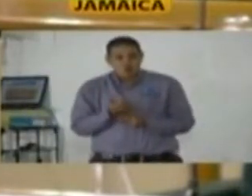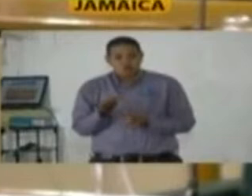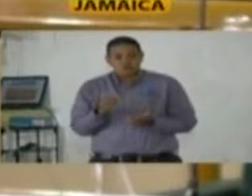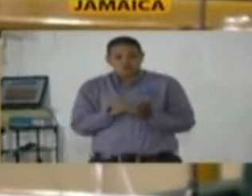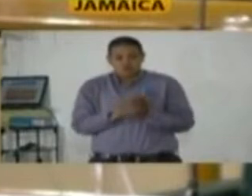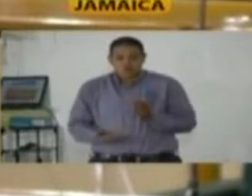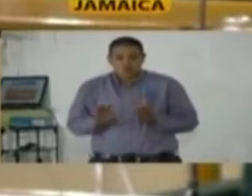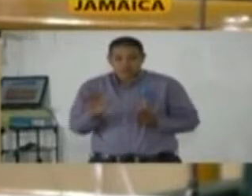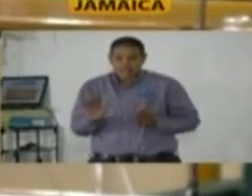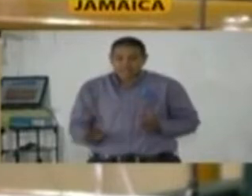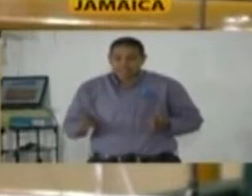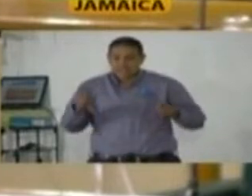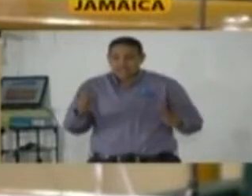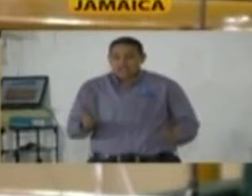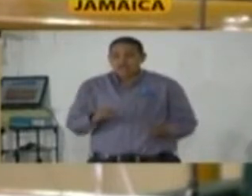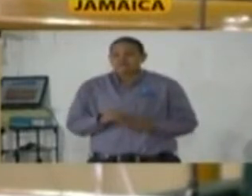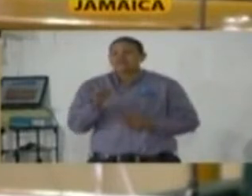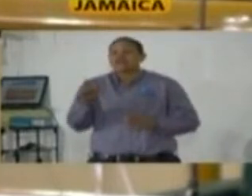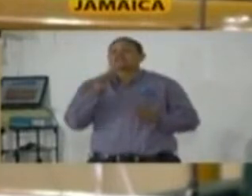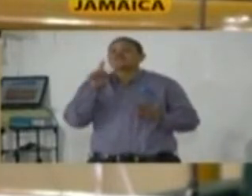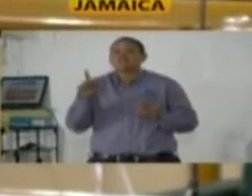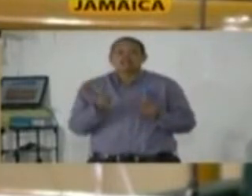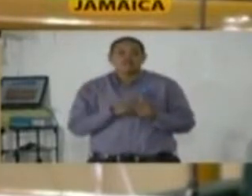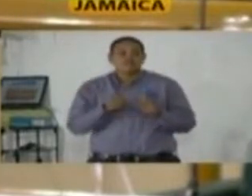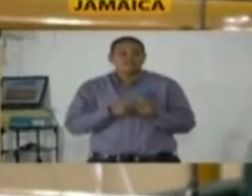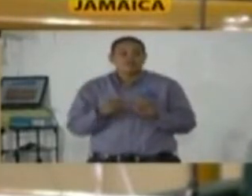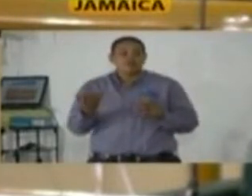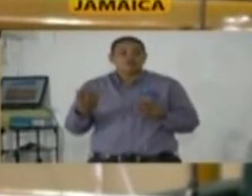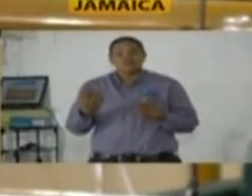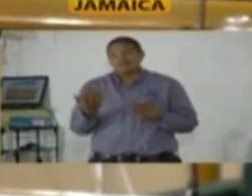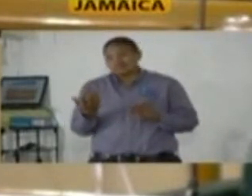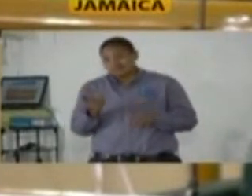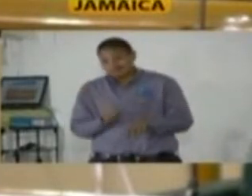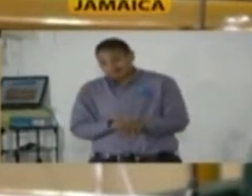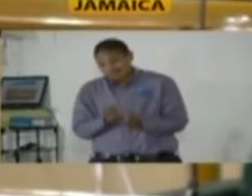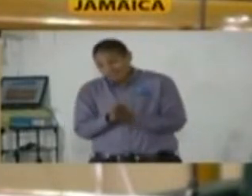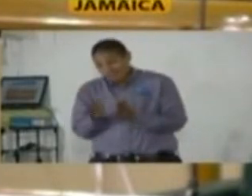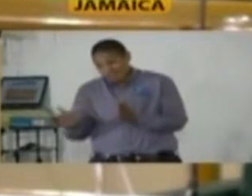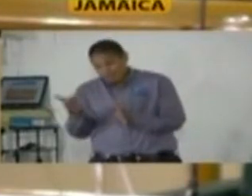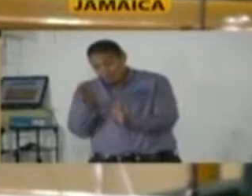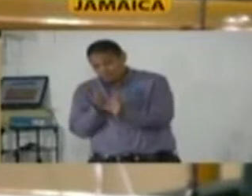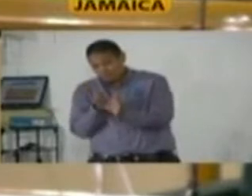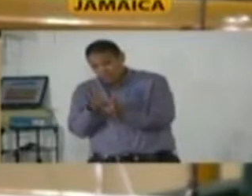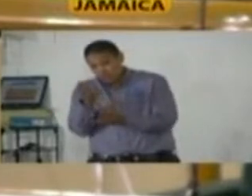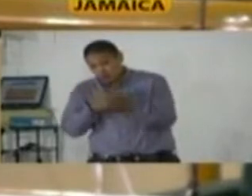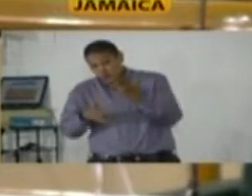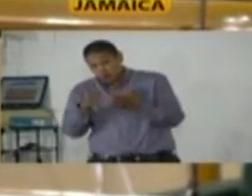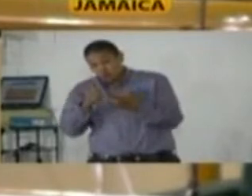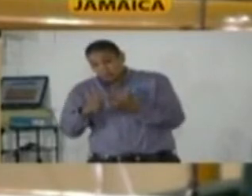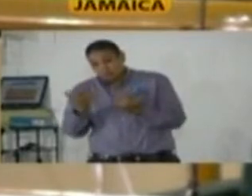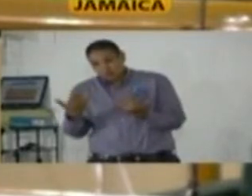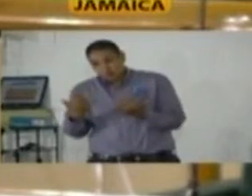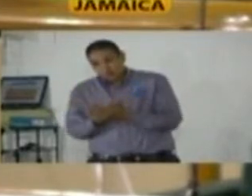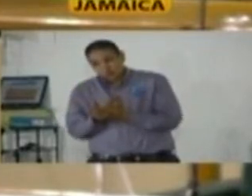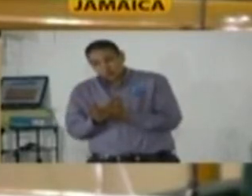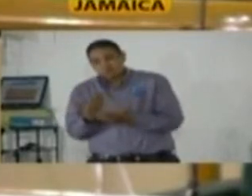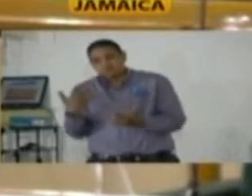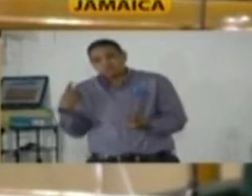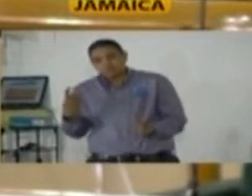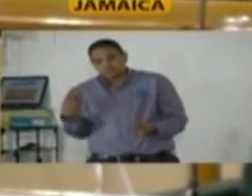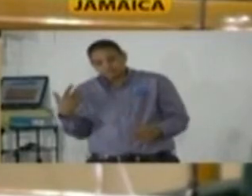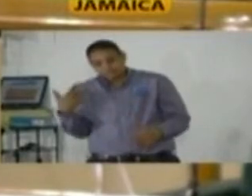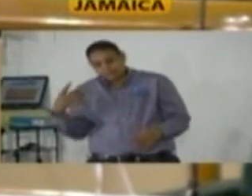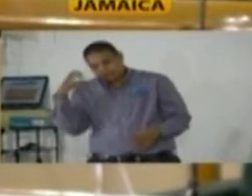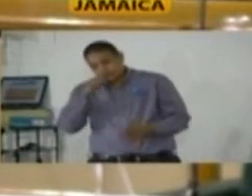students in this first round of these psychosocial and socio-emotional learning activities. Why